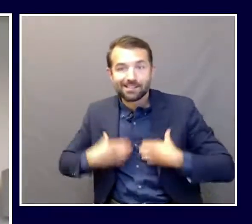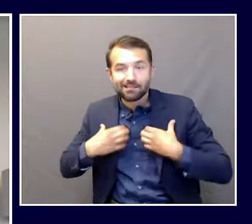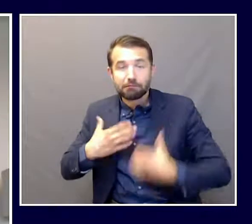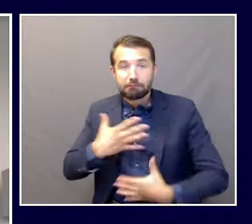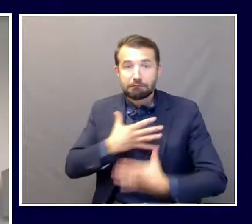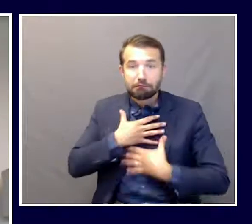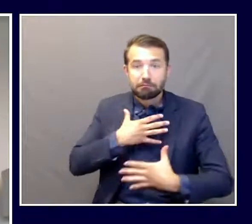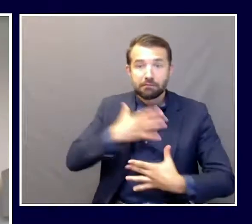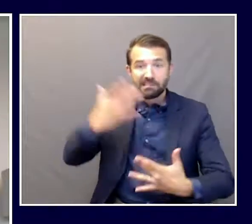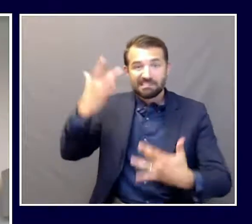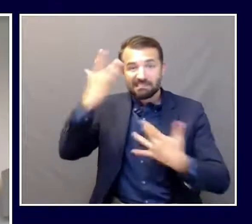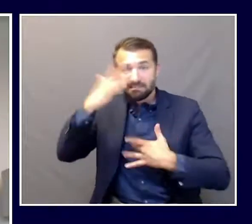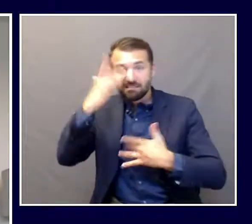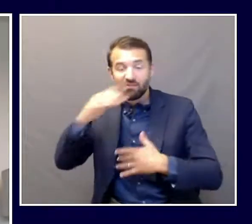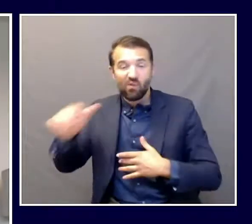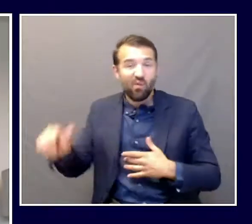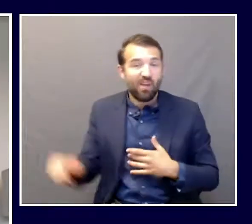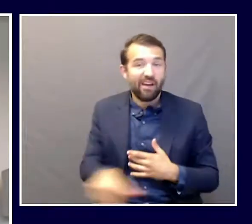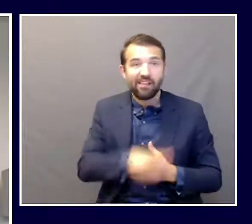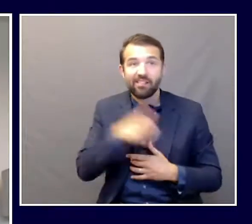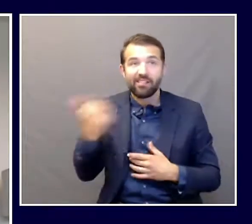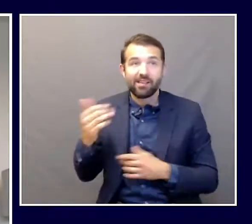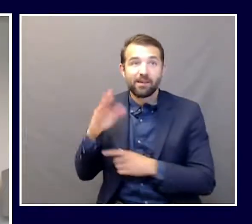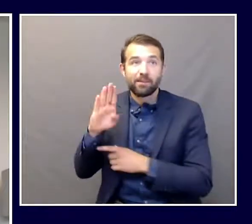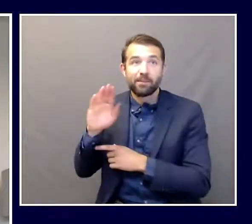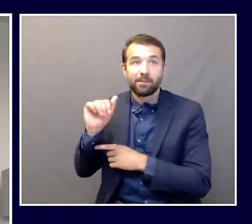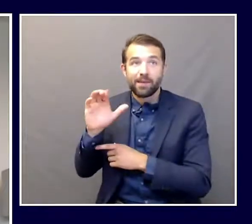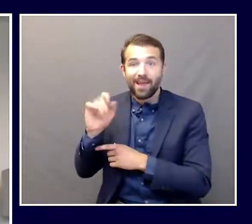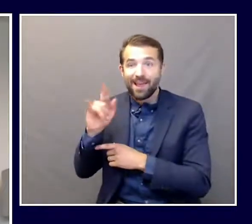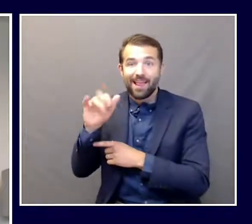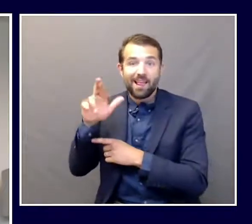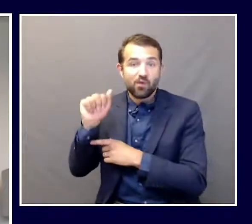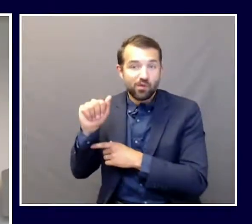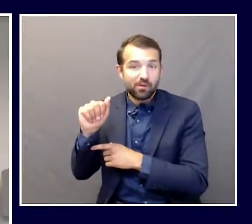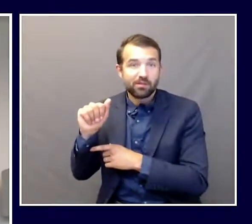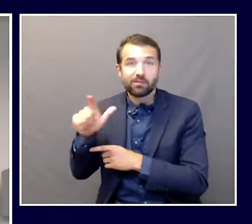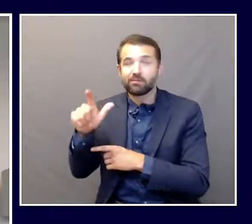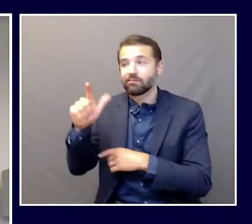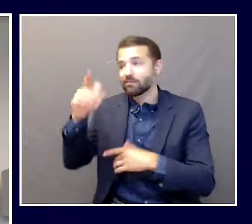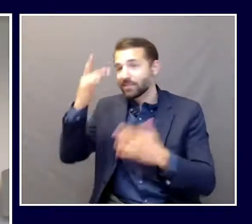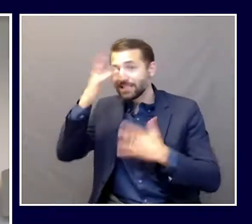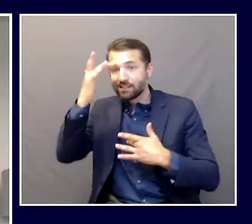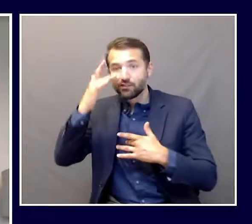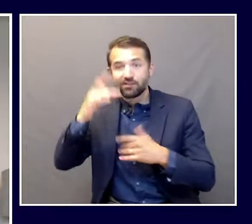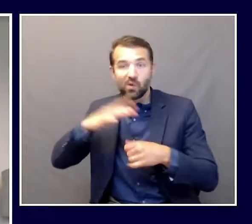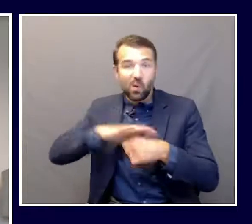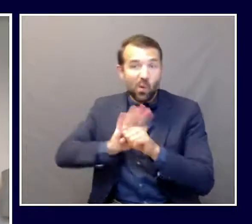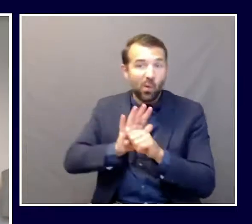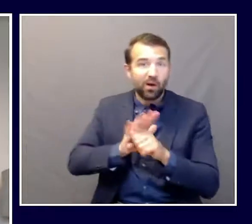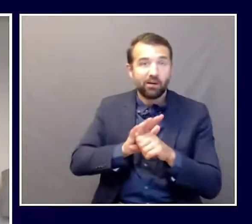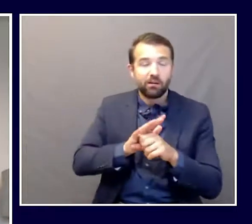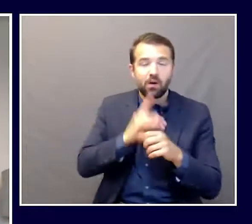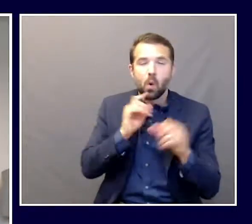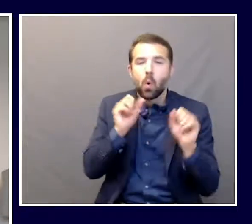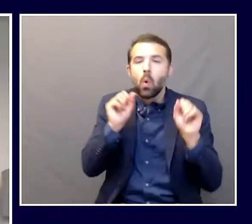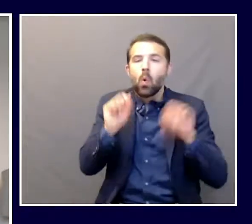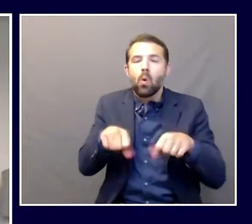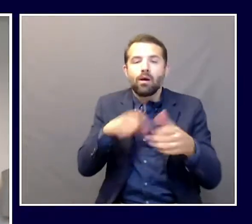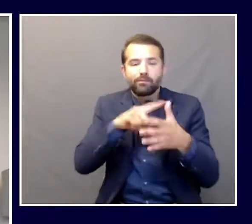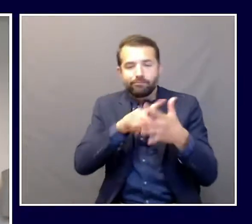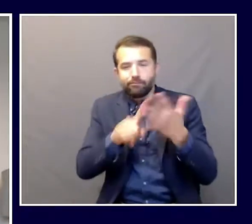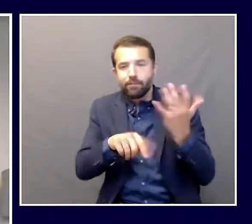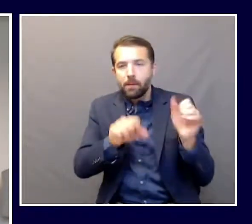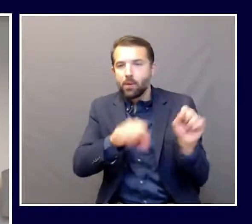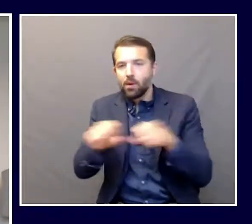Make no mistake, it's likely the case that as in every other state, there were cases of COVID around before